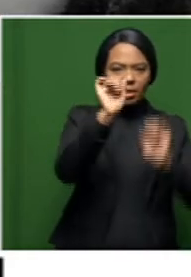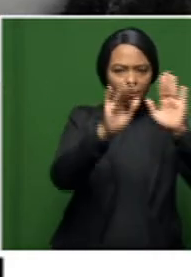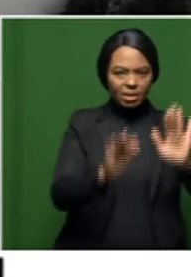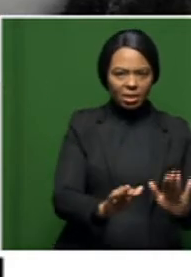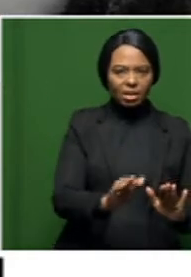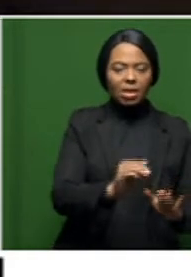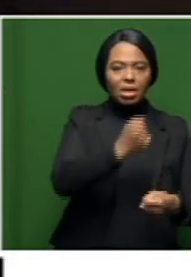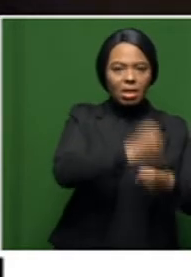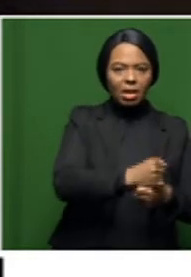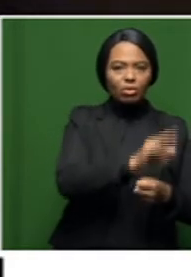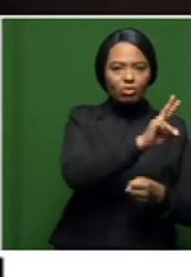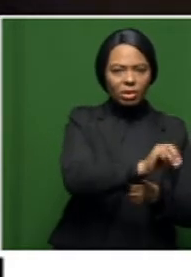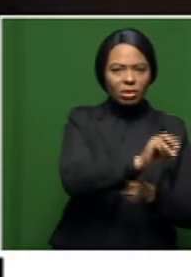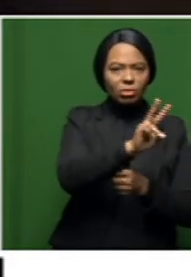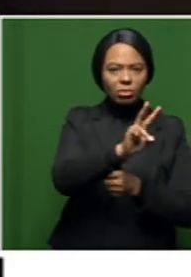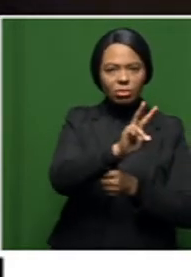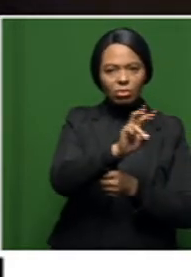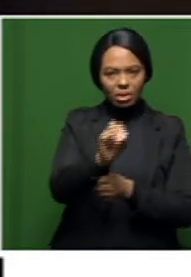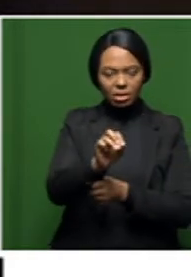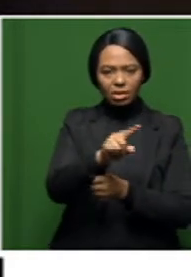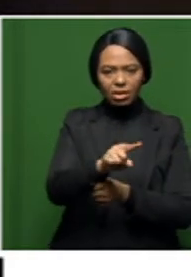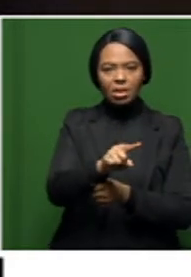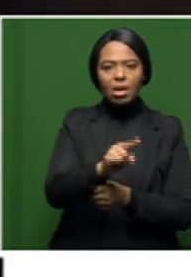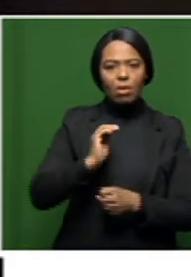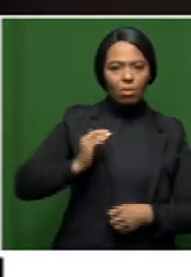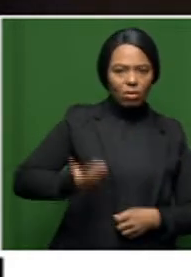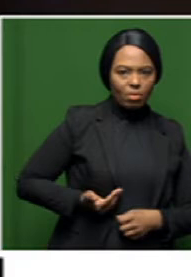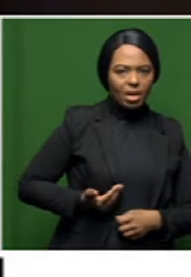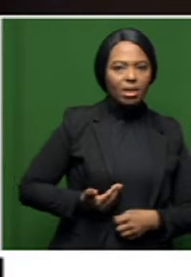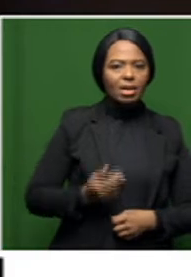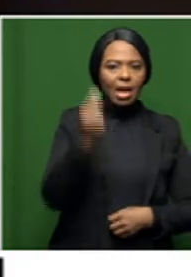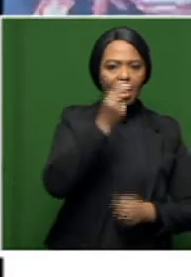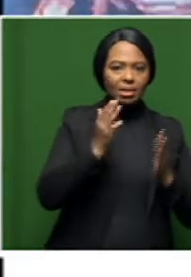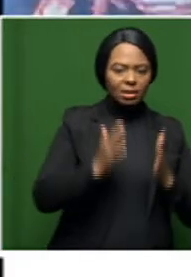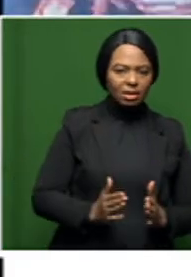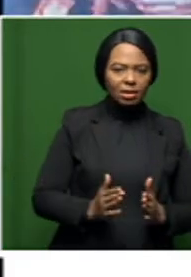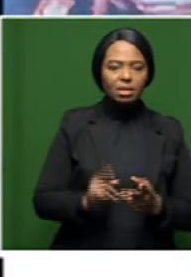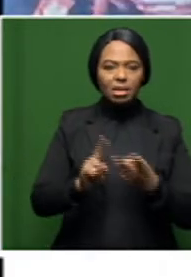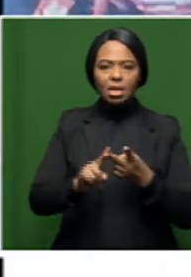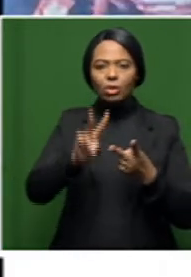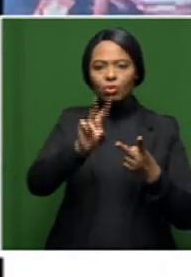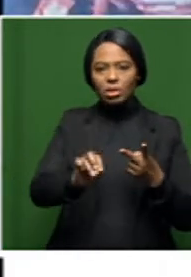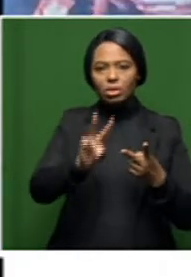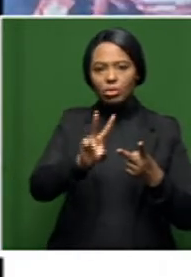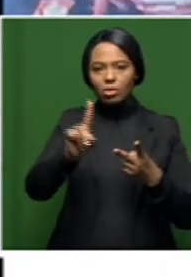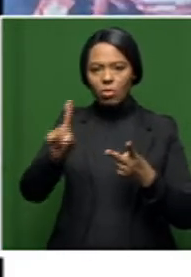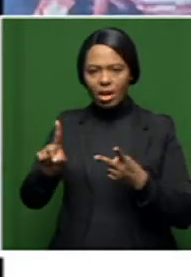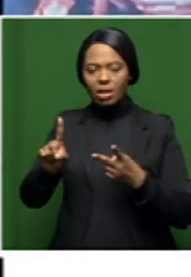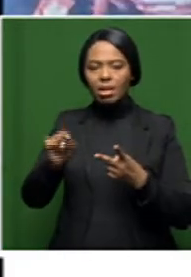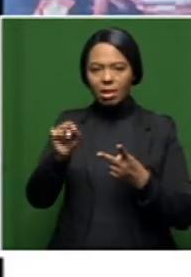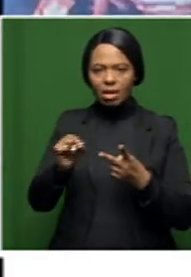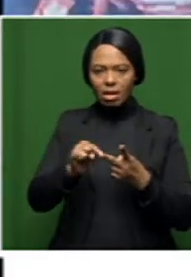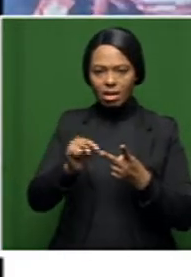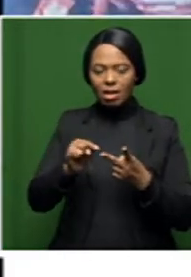in 2020 with 5 contemporary women artists. And in 2021, we presented